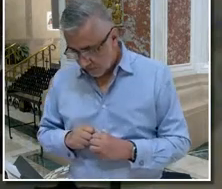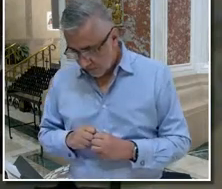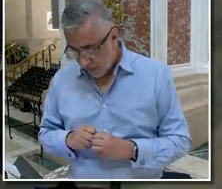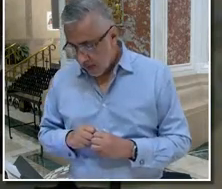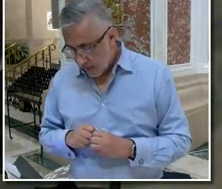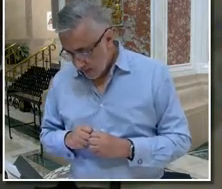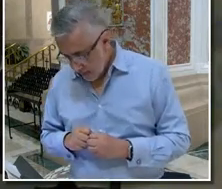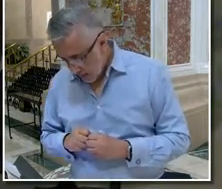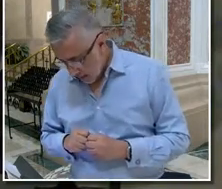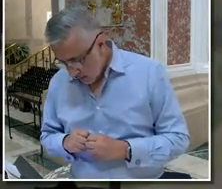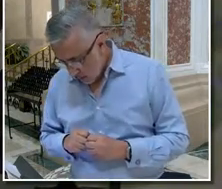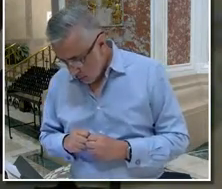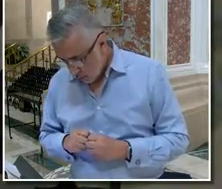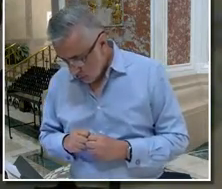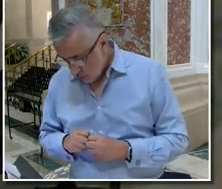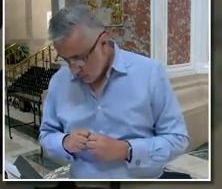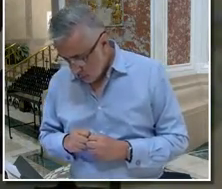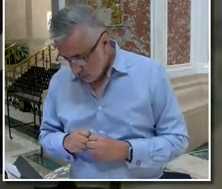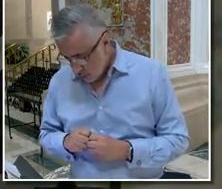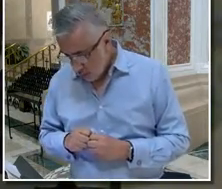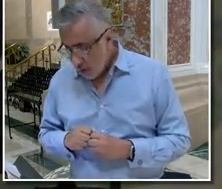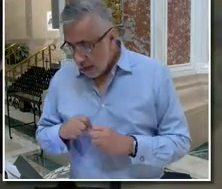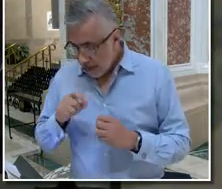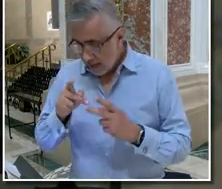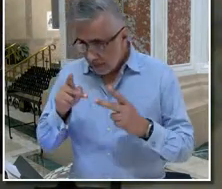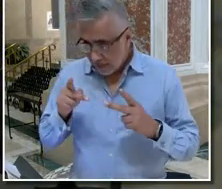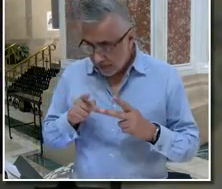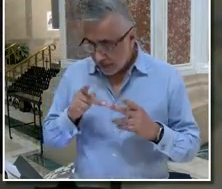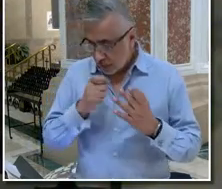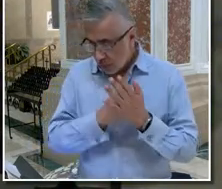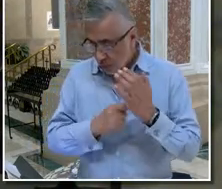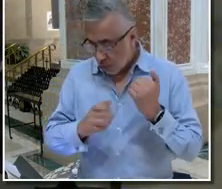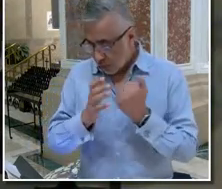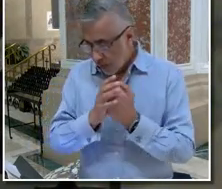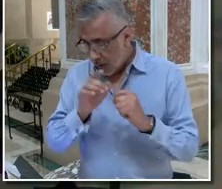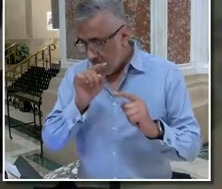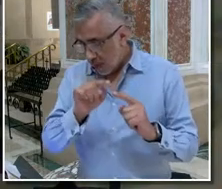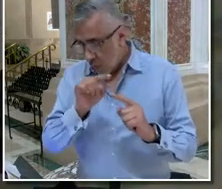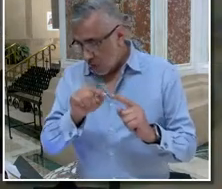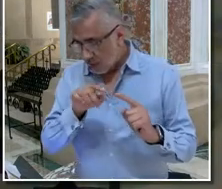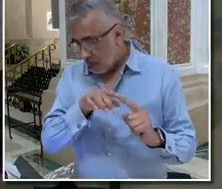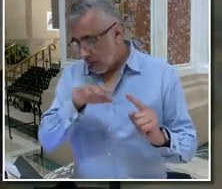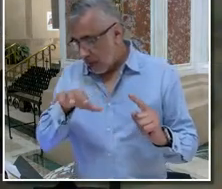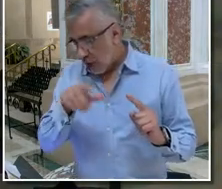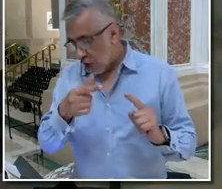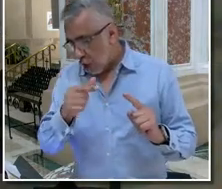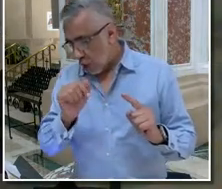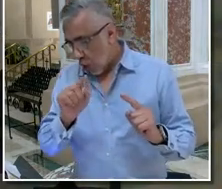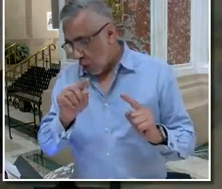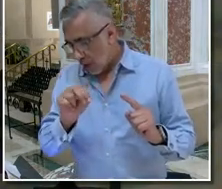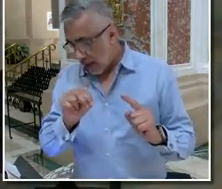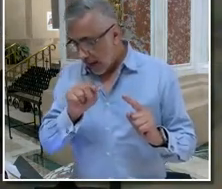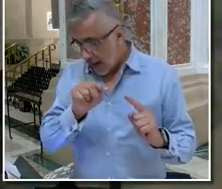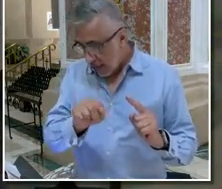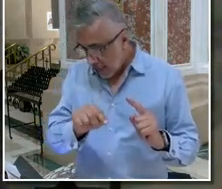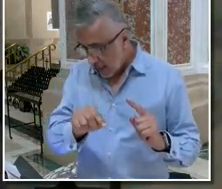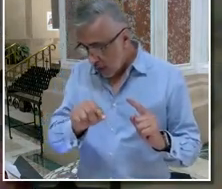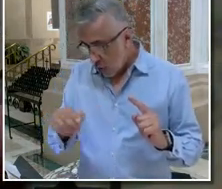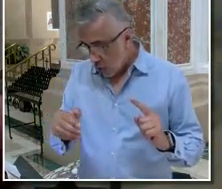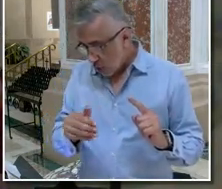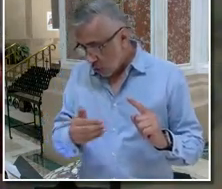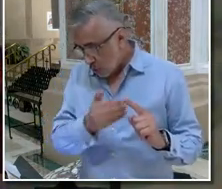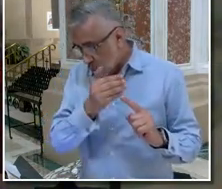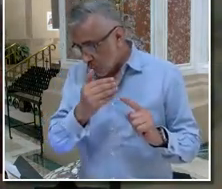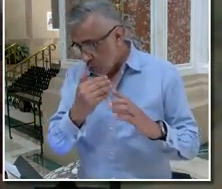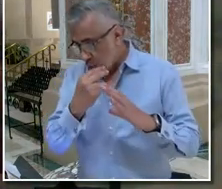Now, in the place where he had been crucified, there was a garden, and in the garden, a new